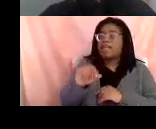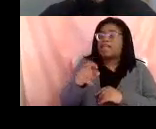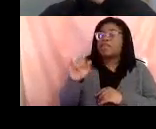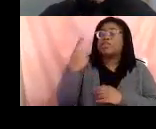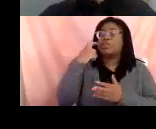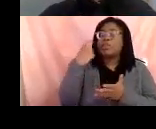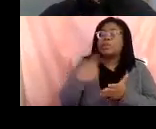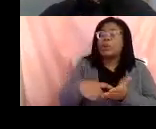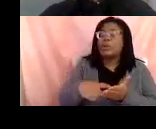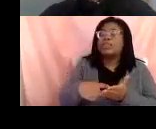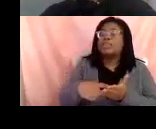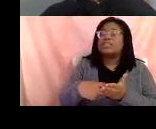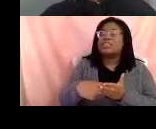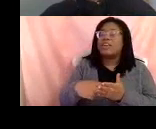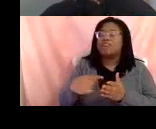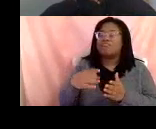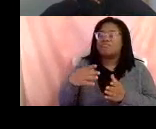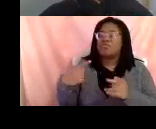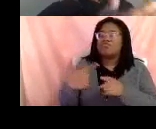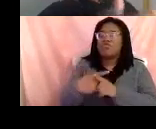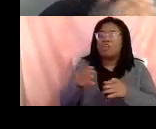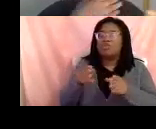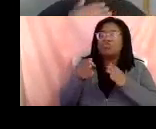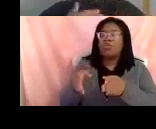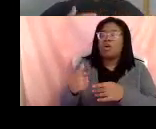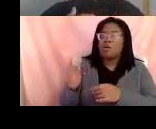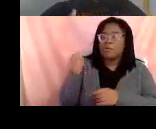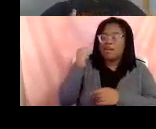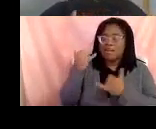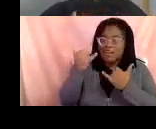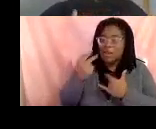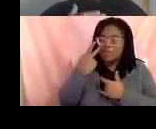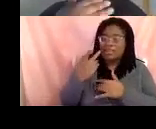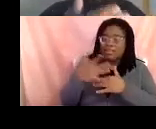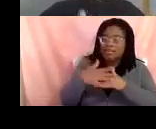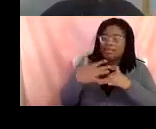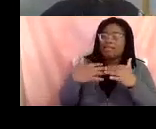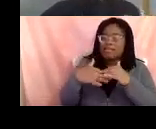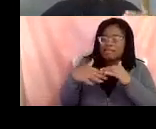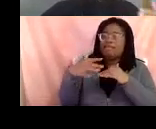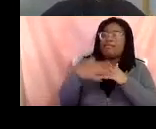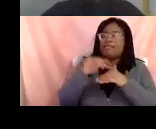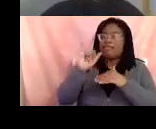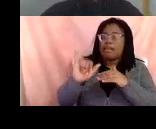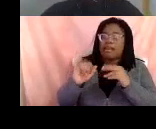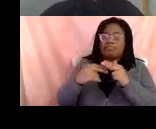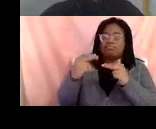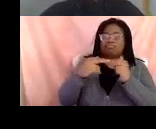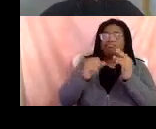the crosswalk behind it all. So we're starting already to think about layering a kind of